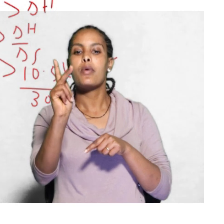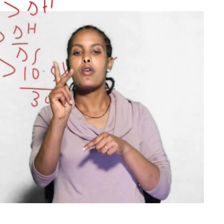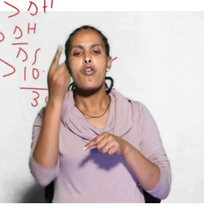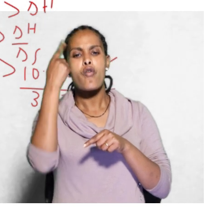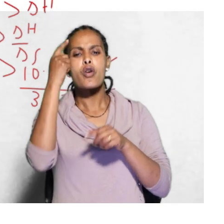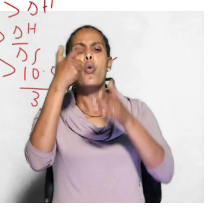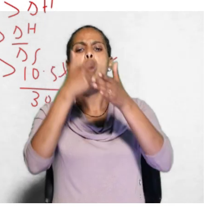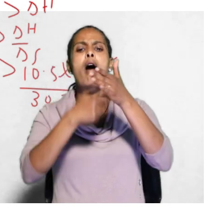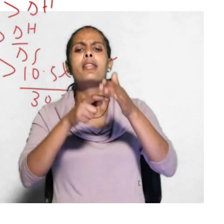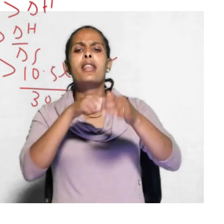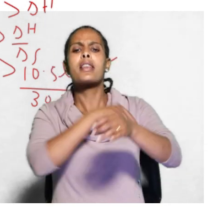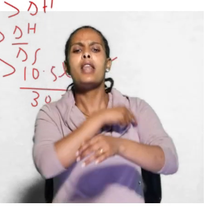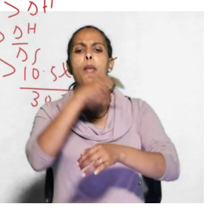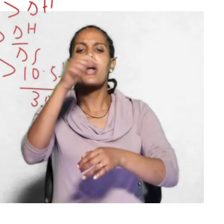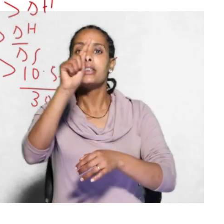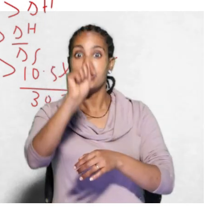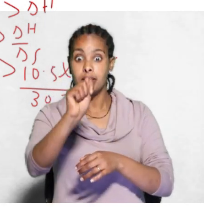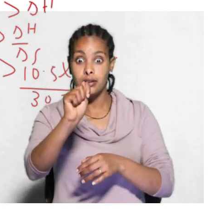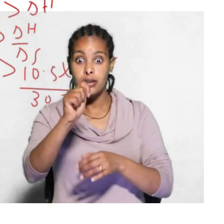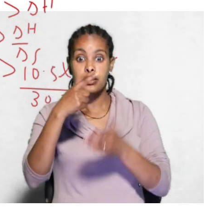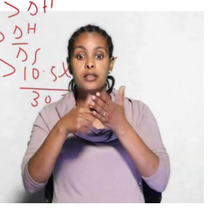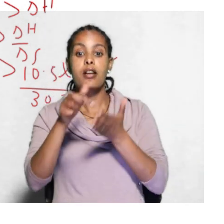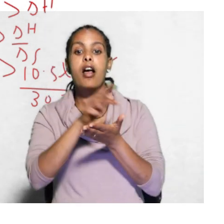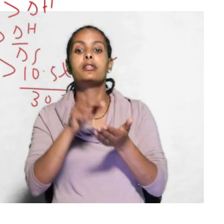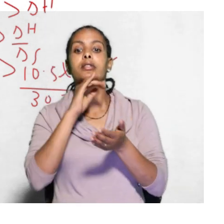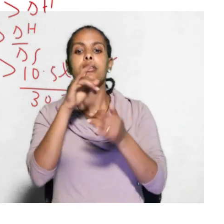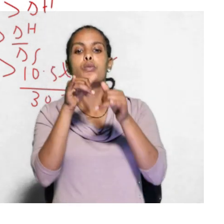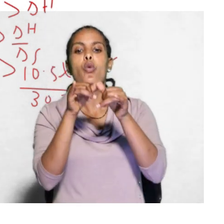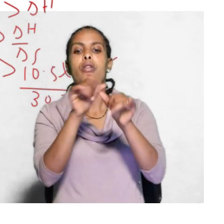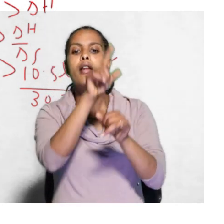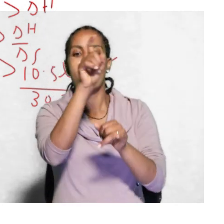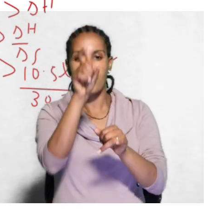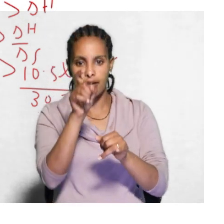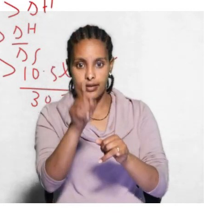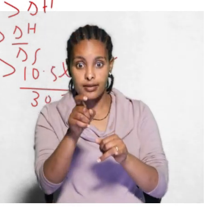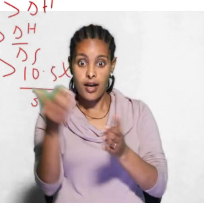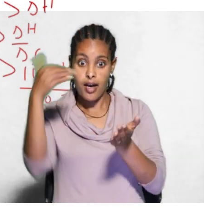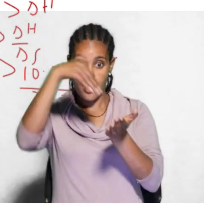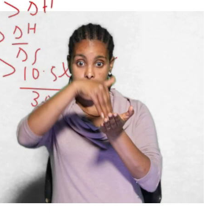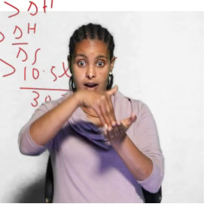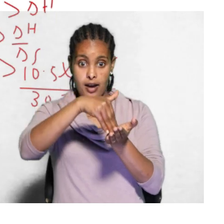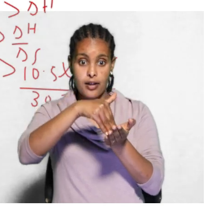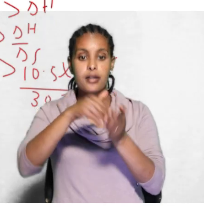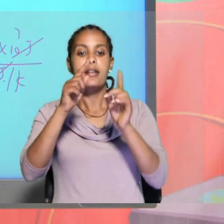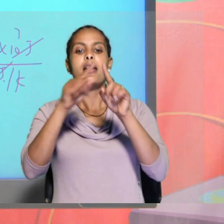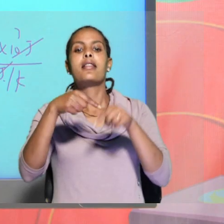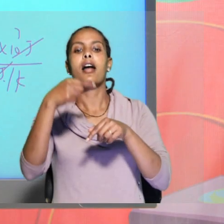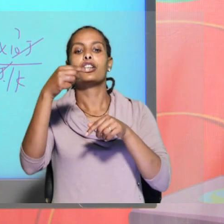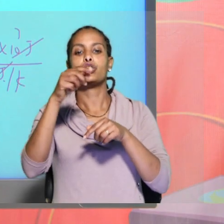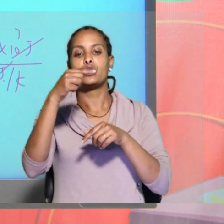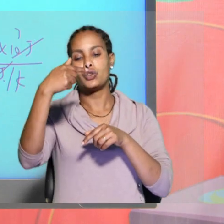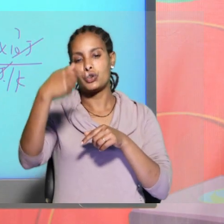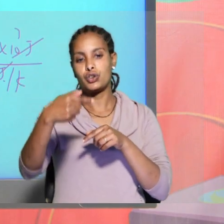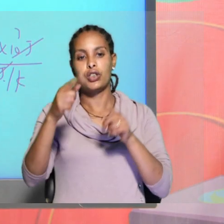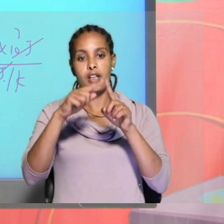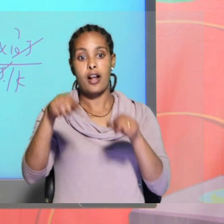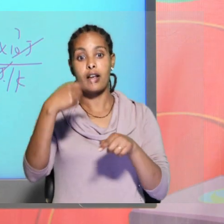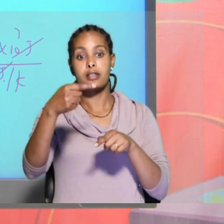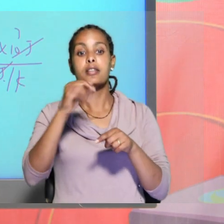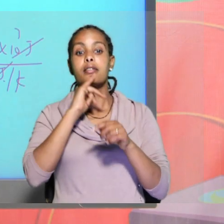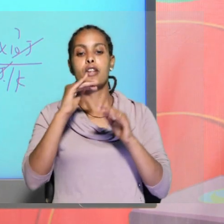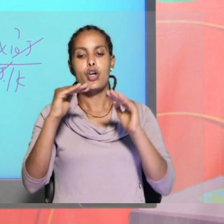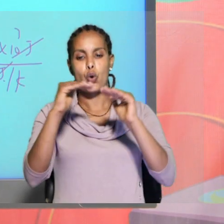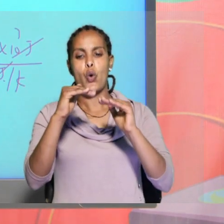For what temperature this reaction would be spontaneous? Again, delta G